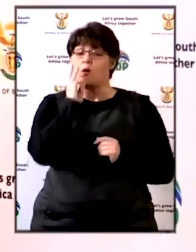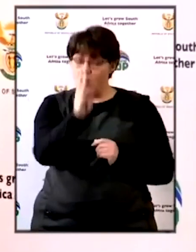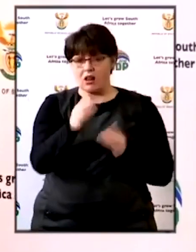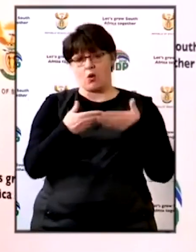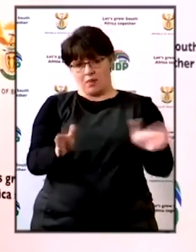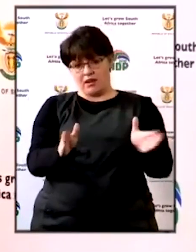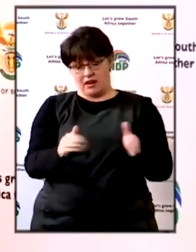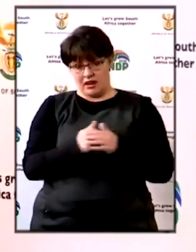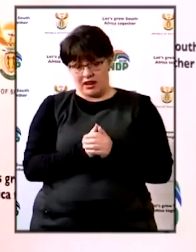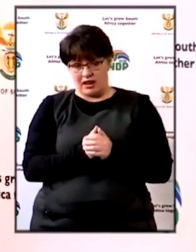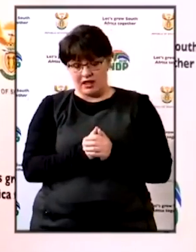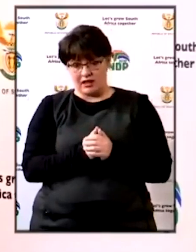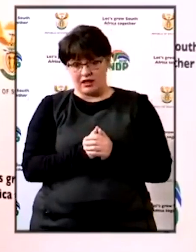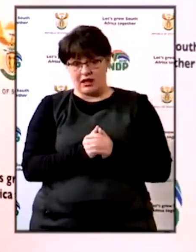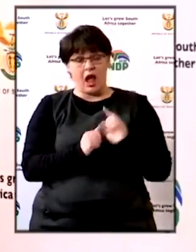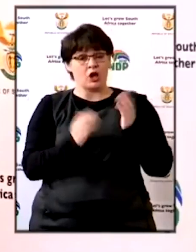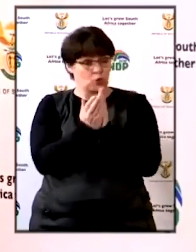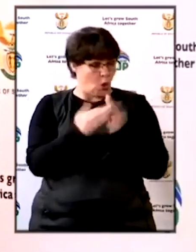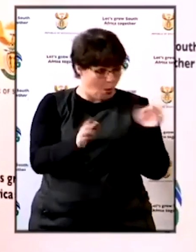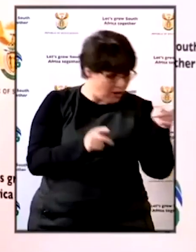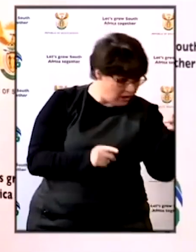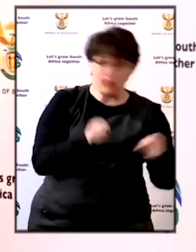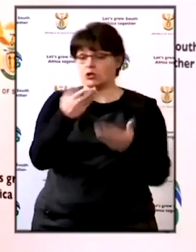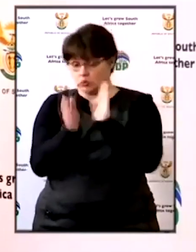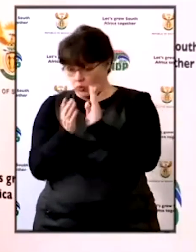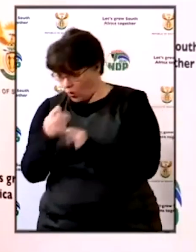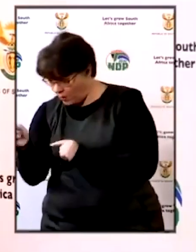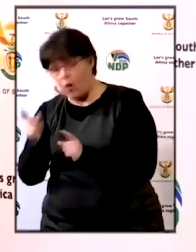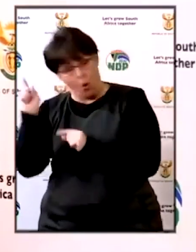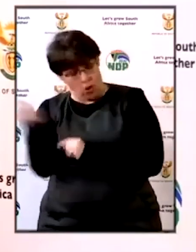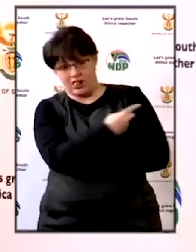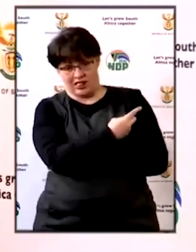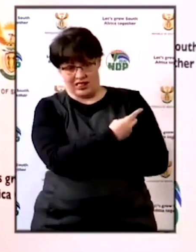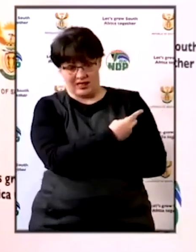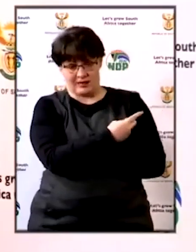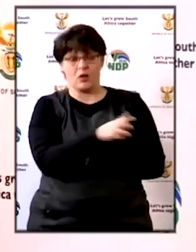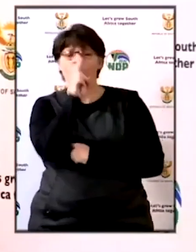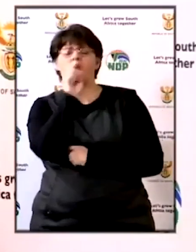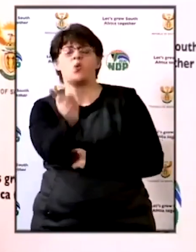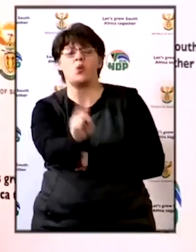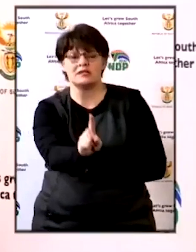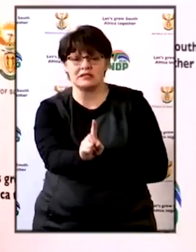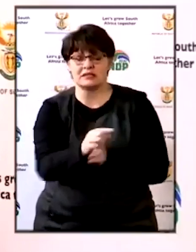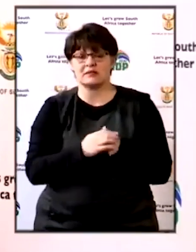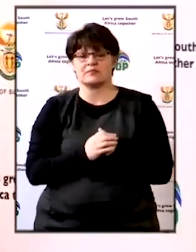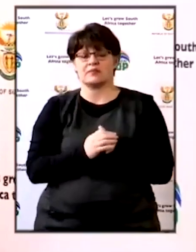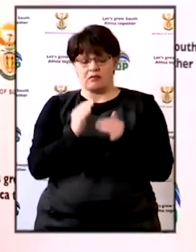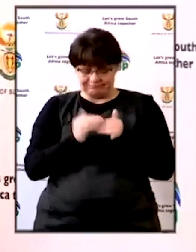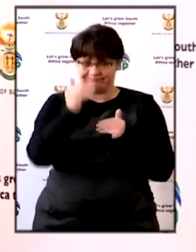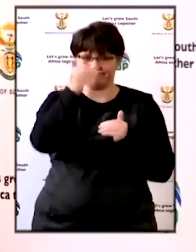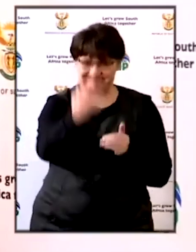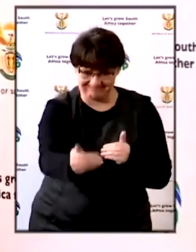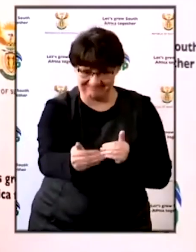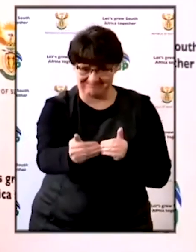they will reopen when other schools are reopening. And what we are looking at is even going beyond that, but we'll